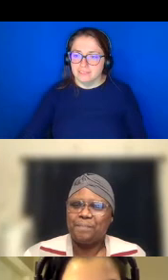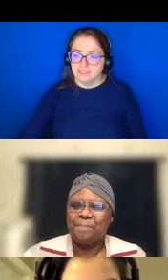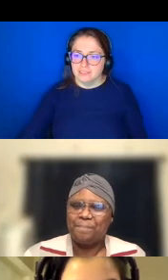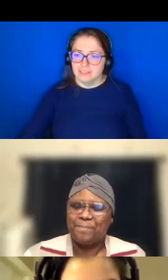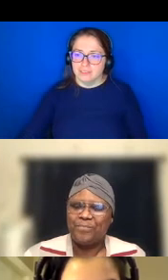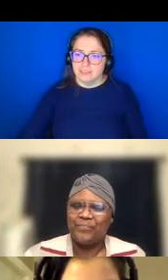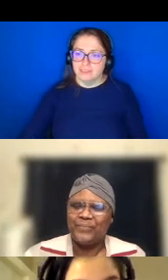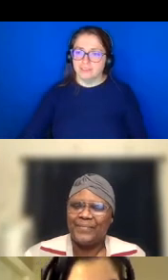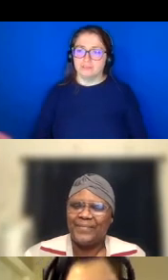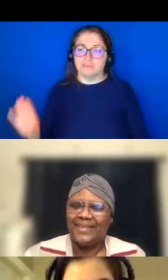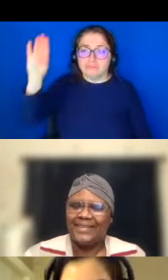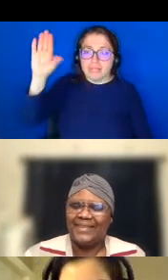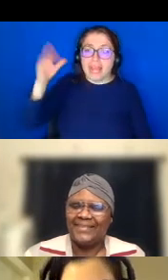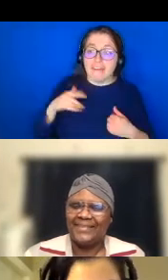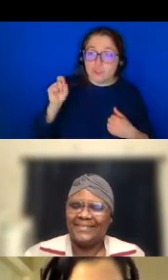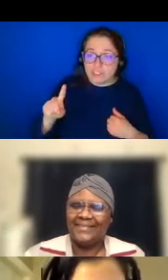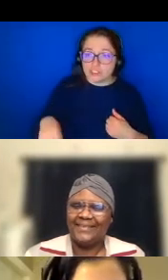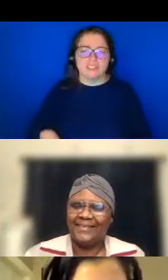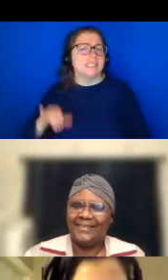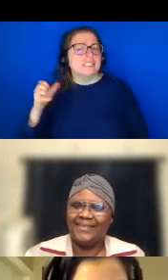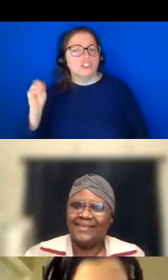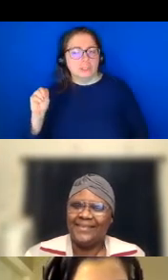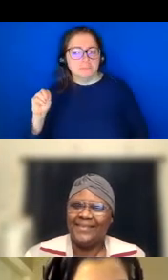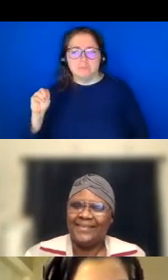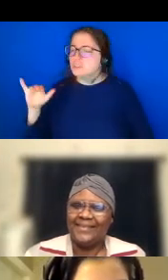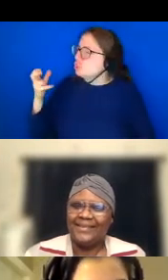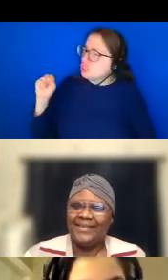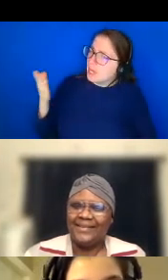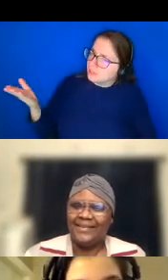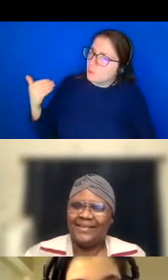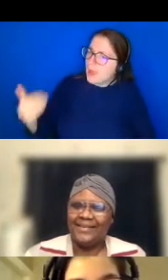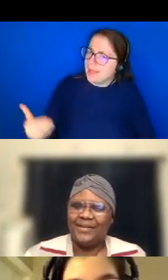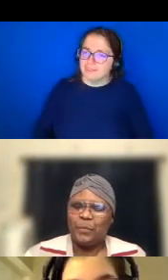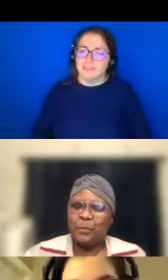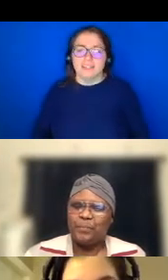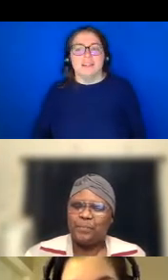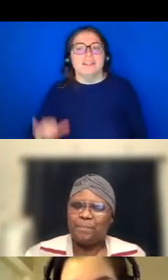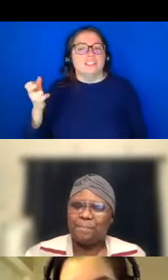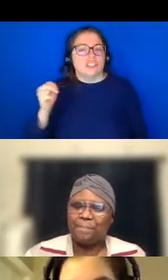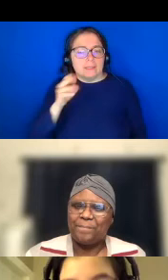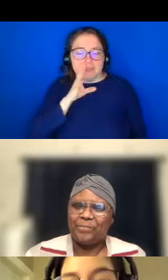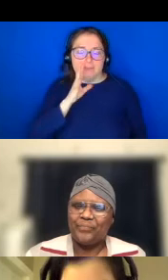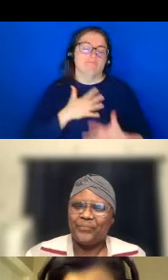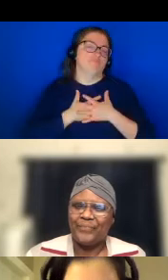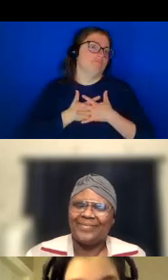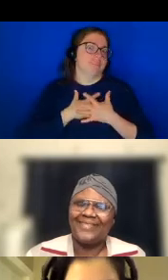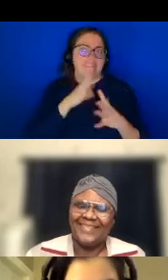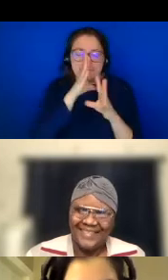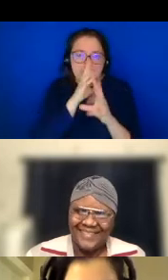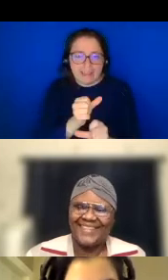question. Oh, go ahead, Jim. John, you can go ahead. First of all, fascinating. Thank you very